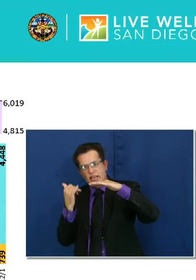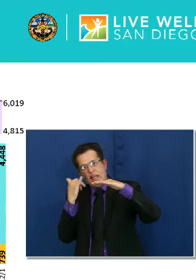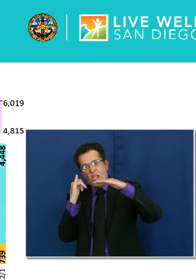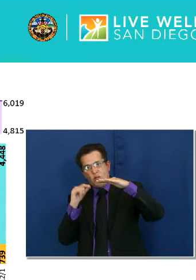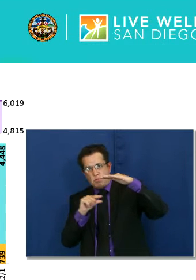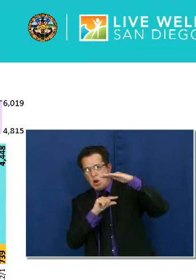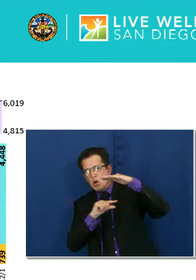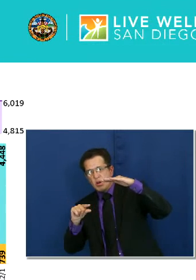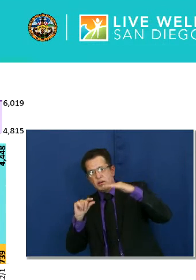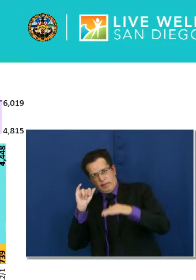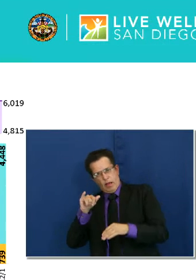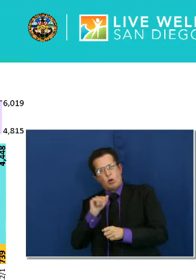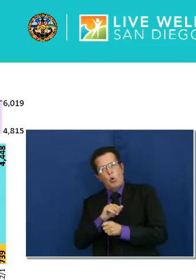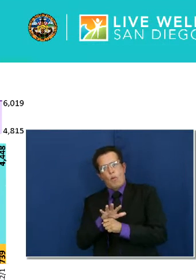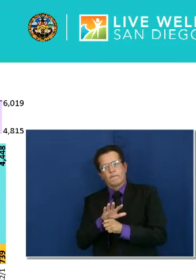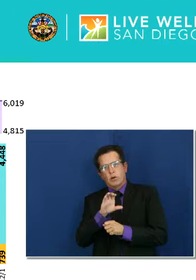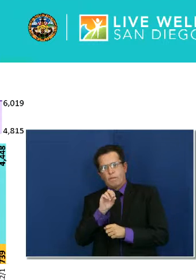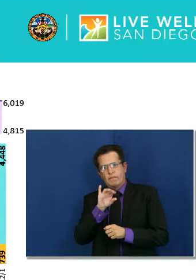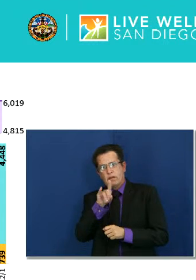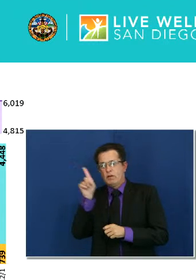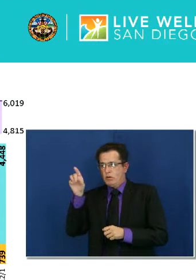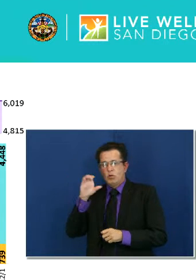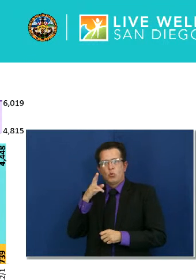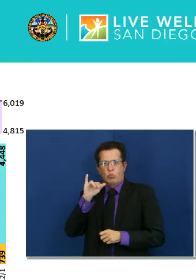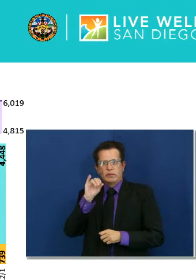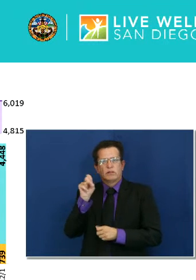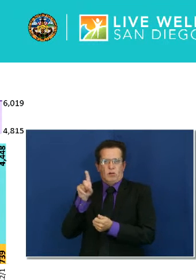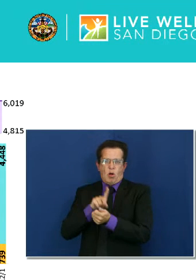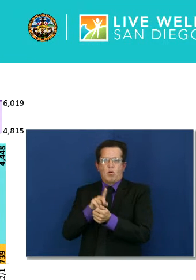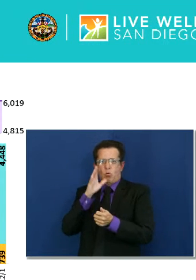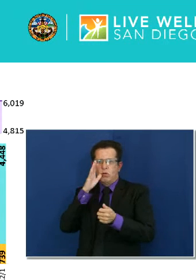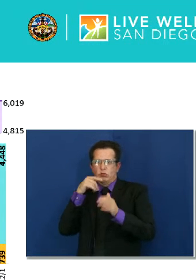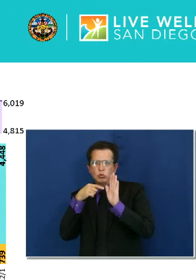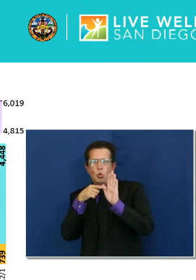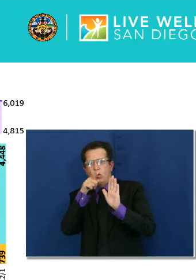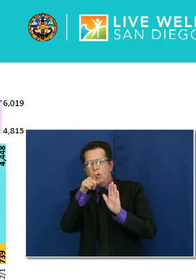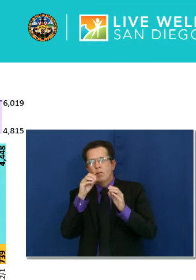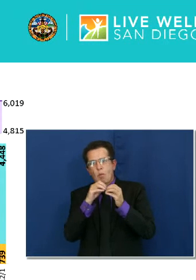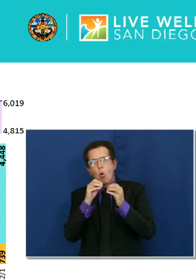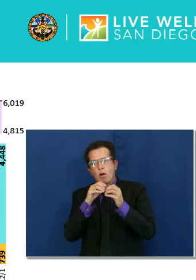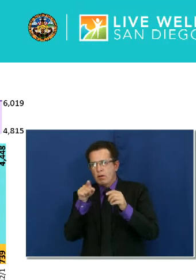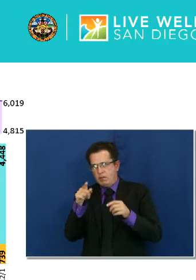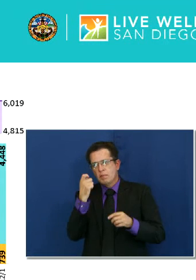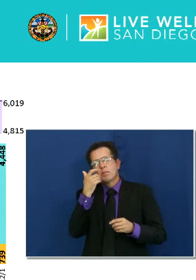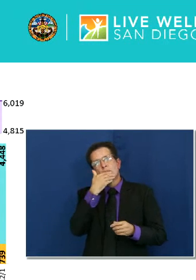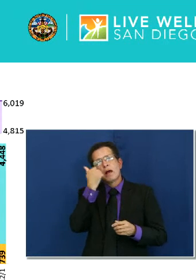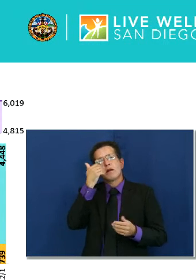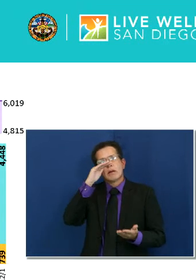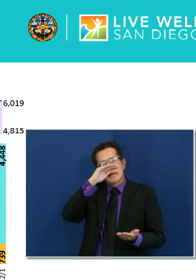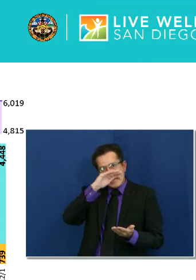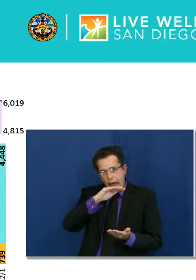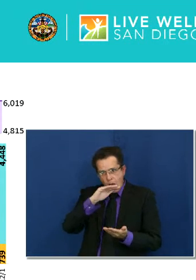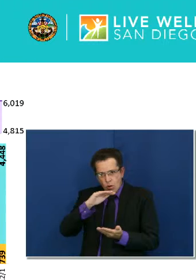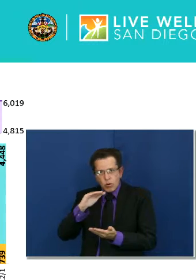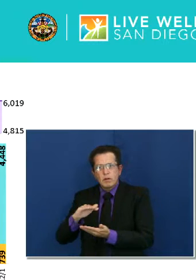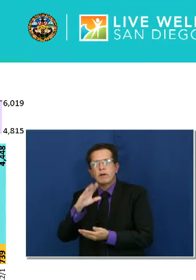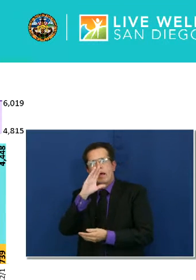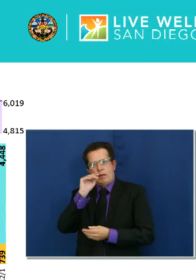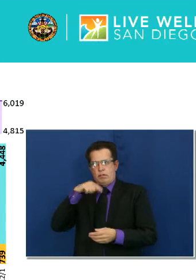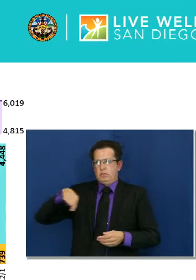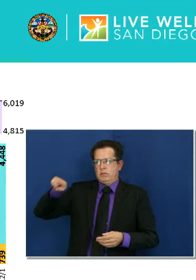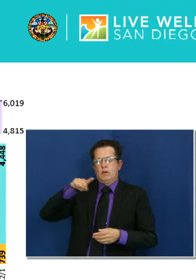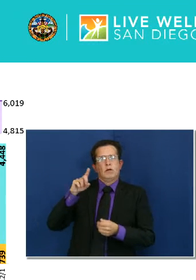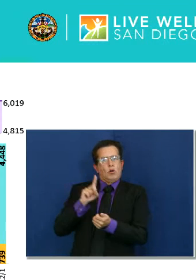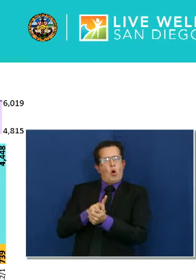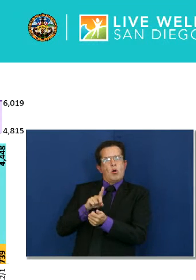Chris may speak to it a little bit more, but we have benefited a little bit from some slowdown, and we've also benefited from our healthcare system partners